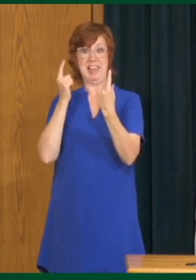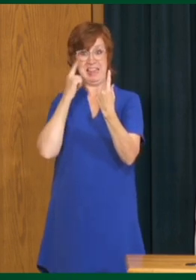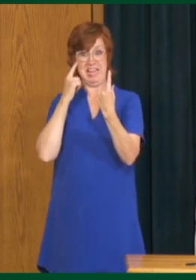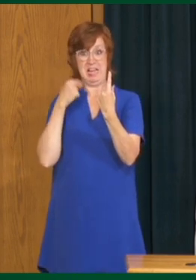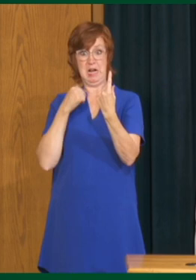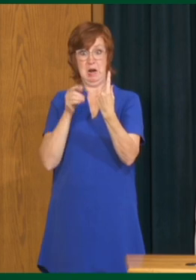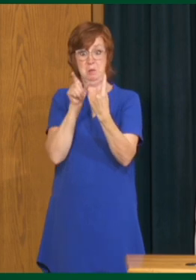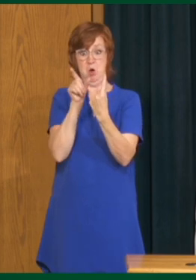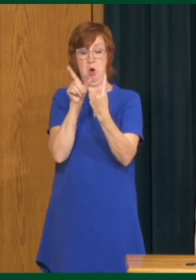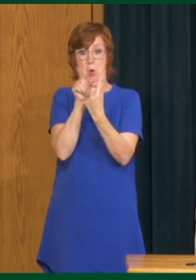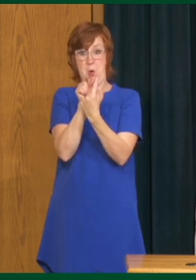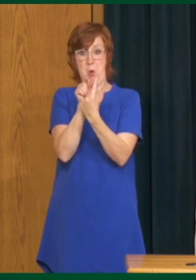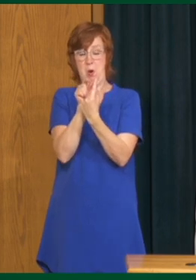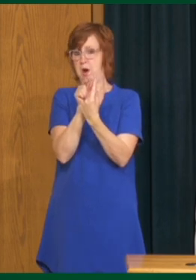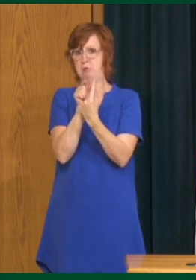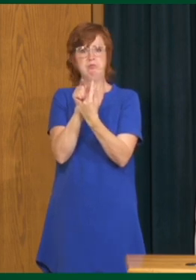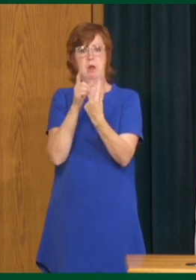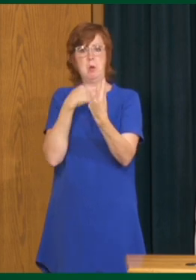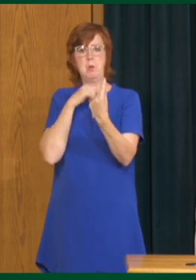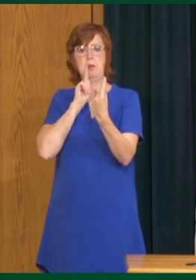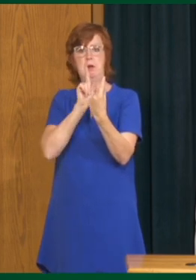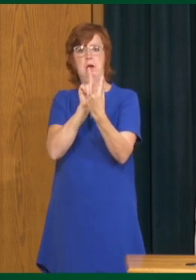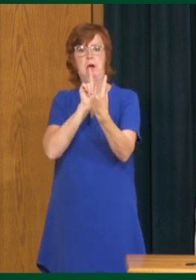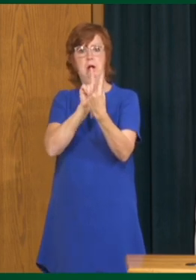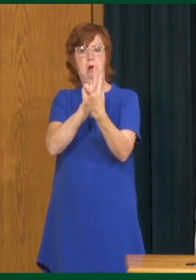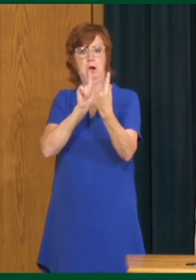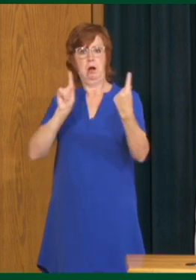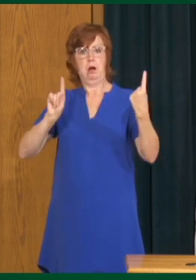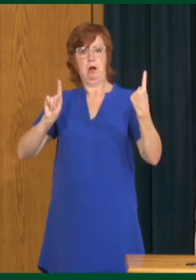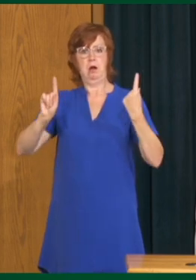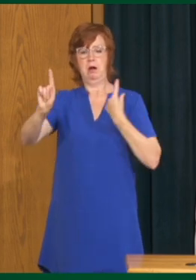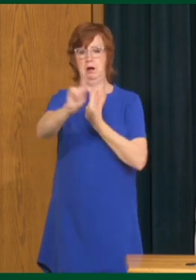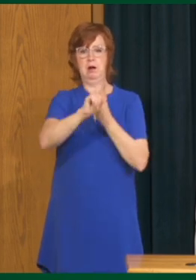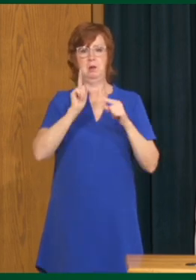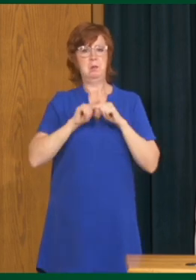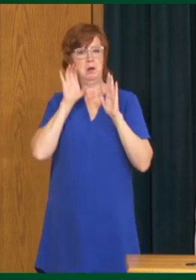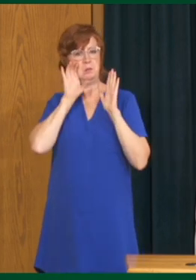in Saskatchewan. And they are trying as much as possible to maintain